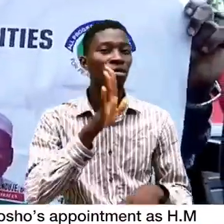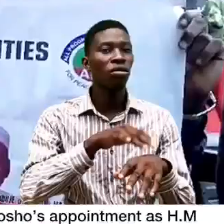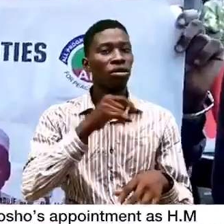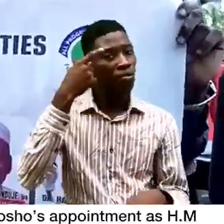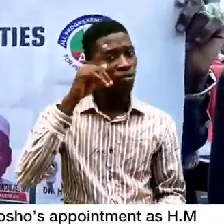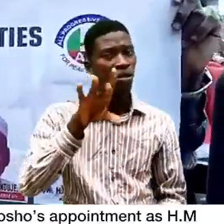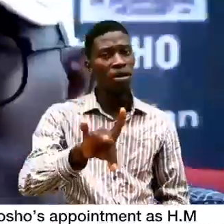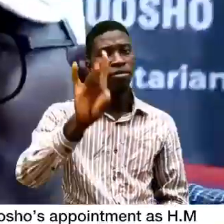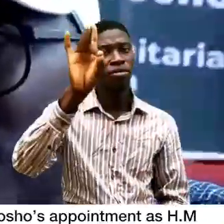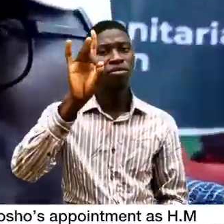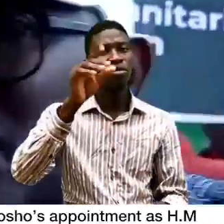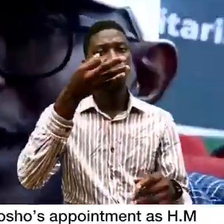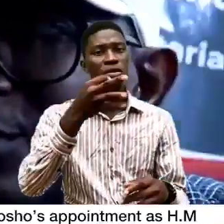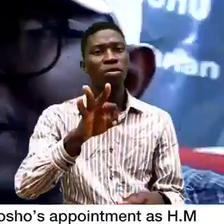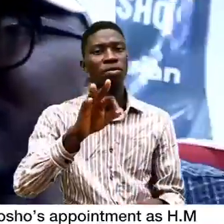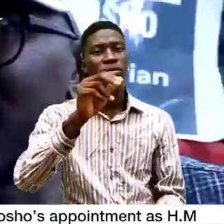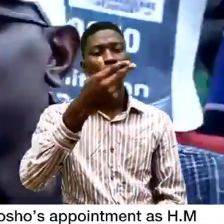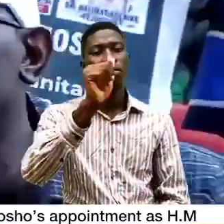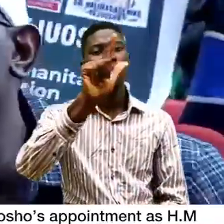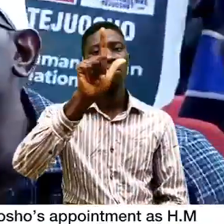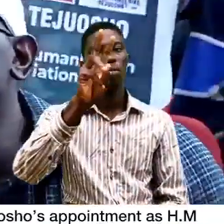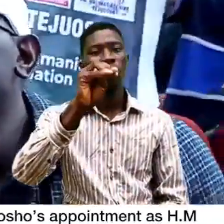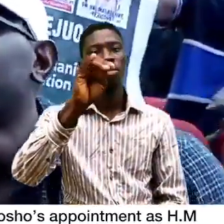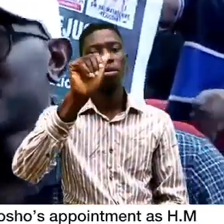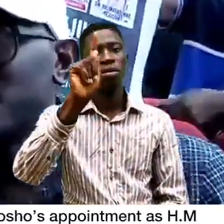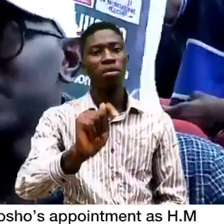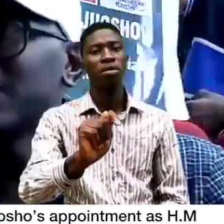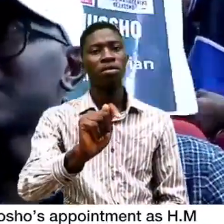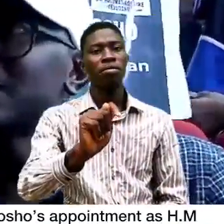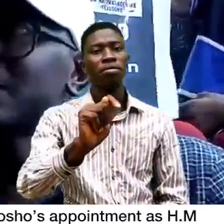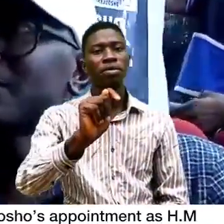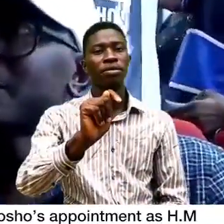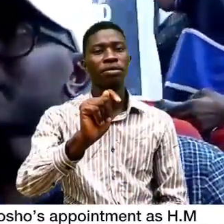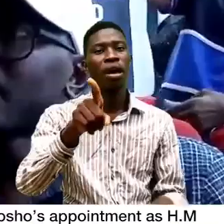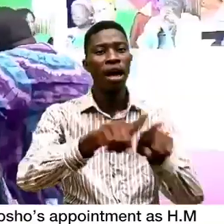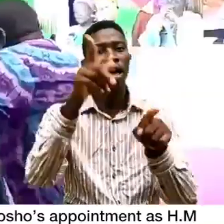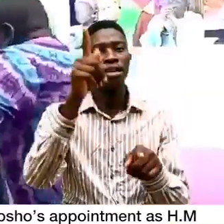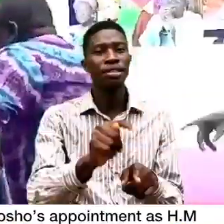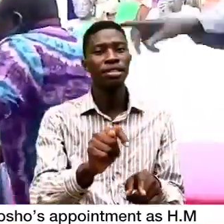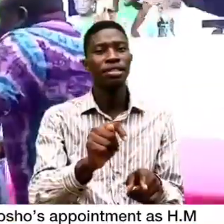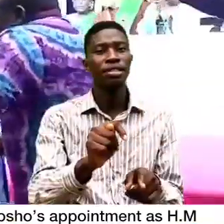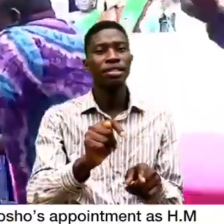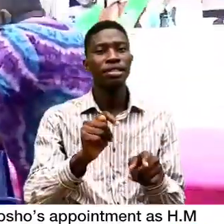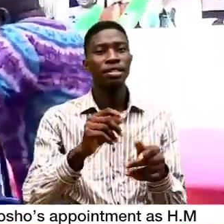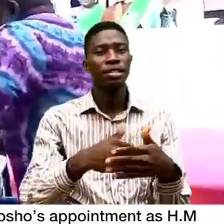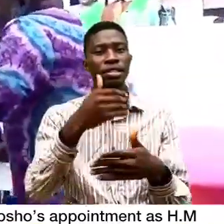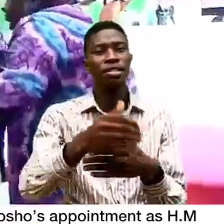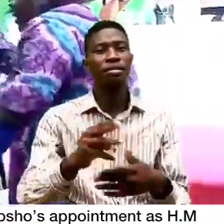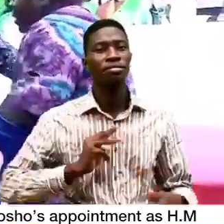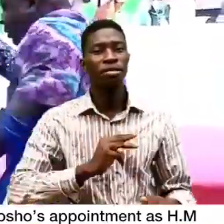for appointment of Halimat Adenike Tejuosho as the next Minister